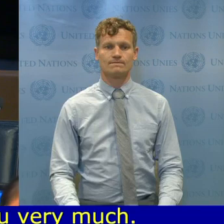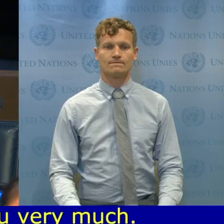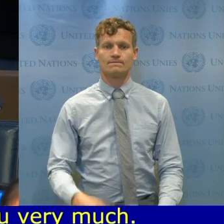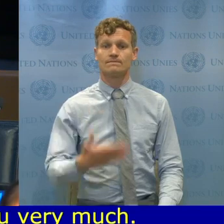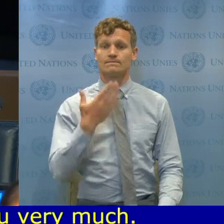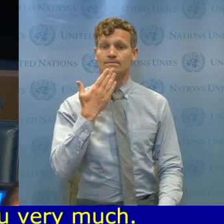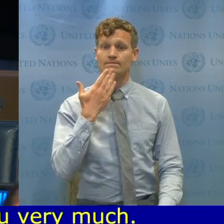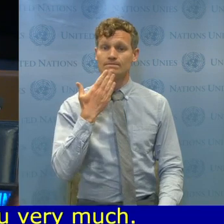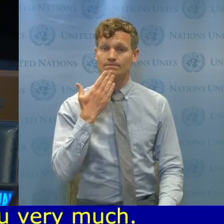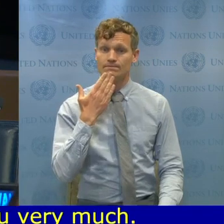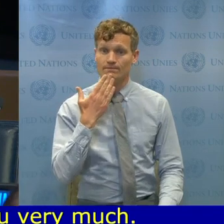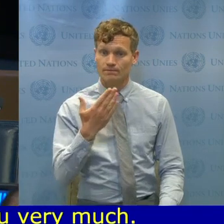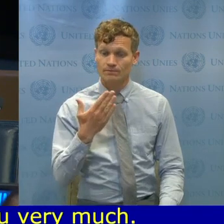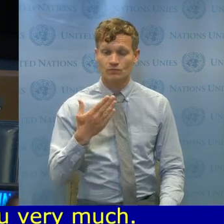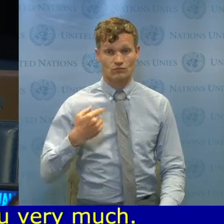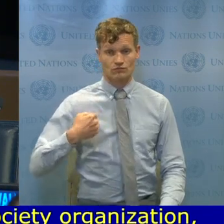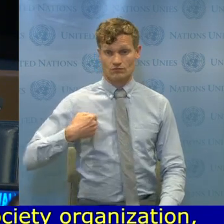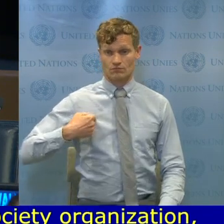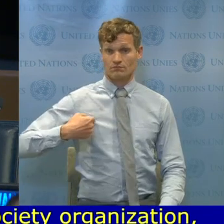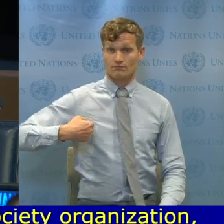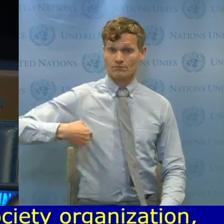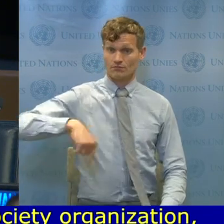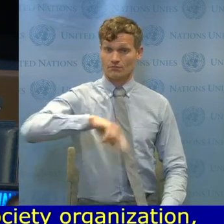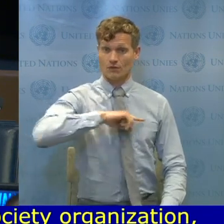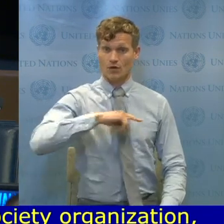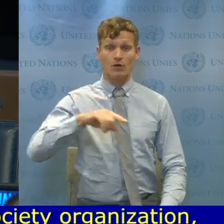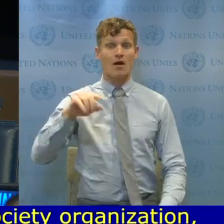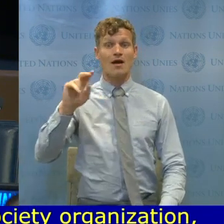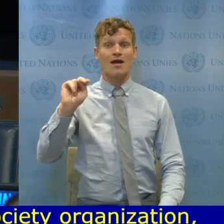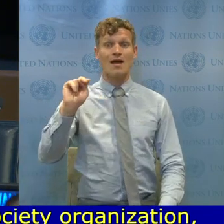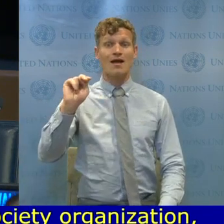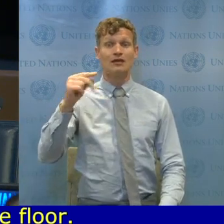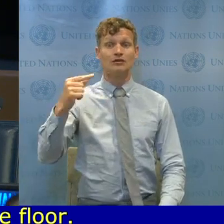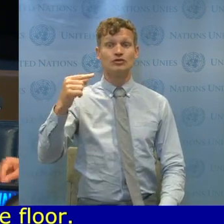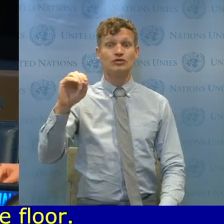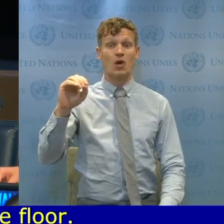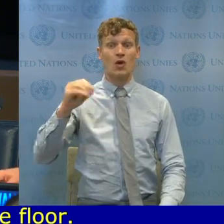a part of a civil society organization in Argentina